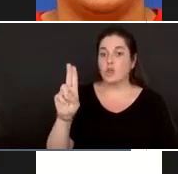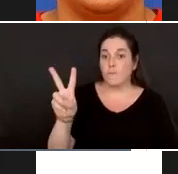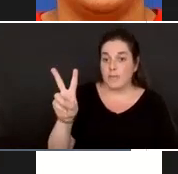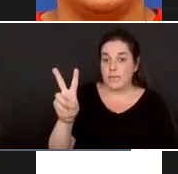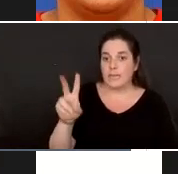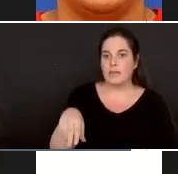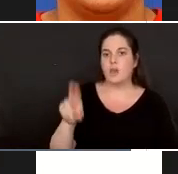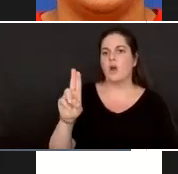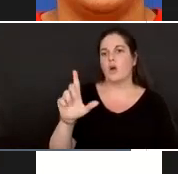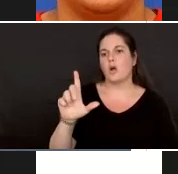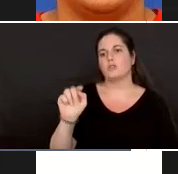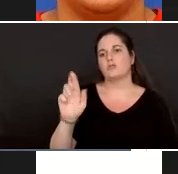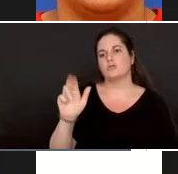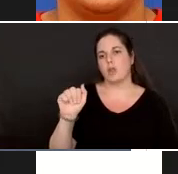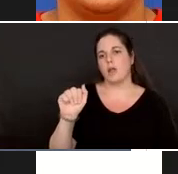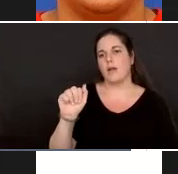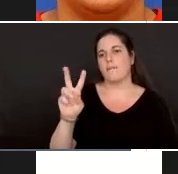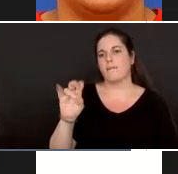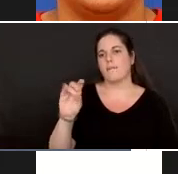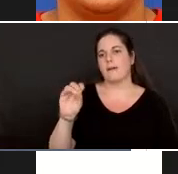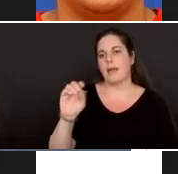ultraviolet radiation,